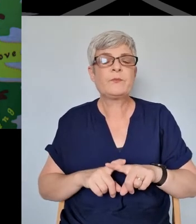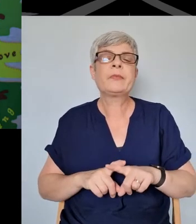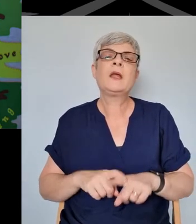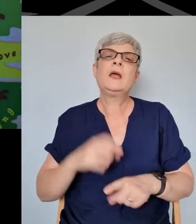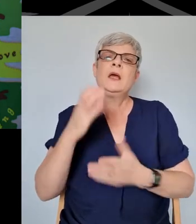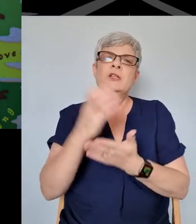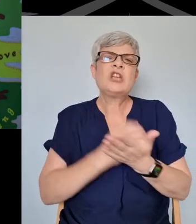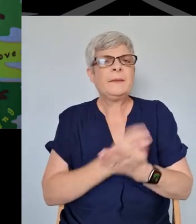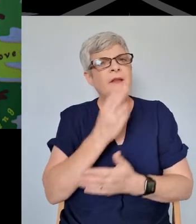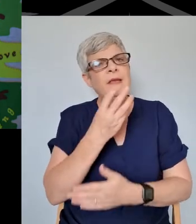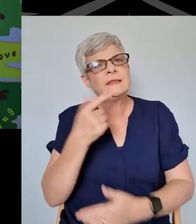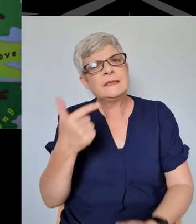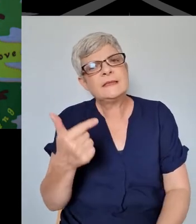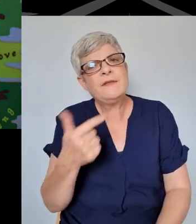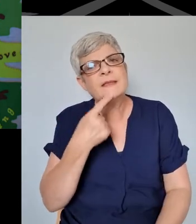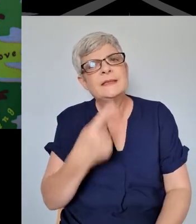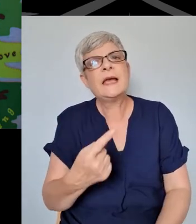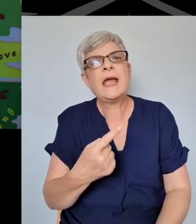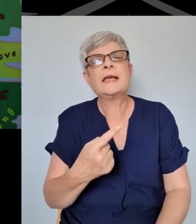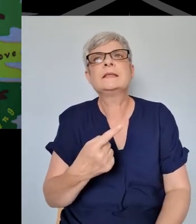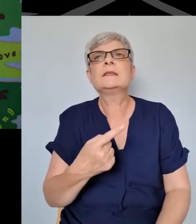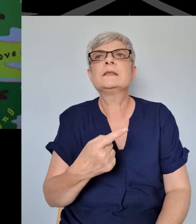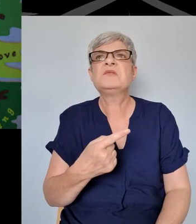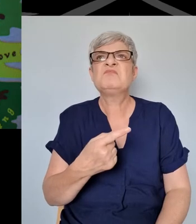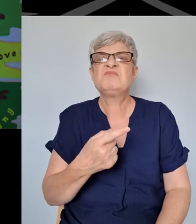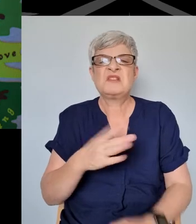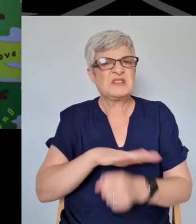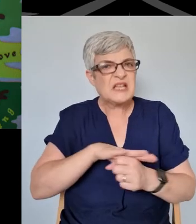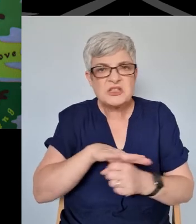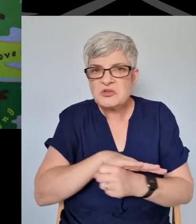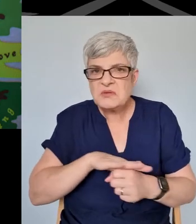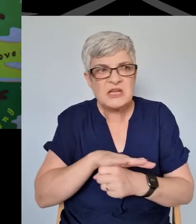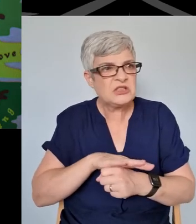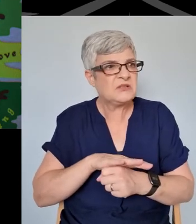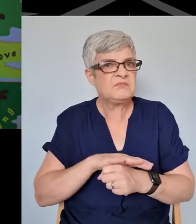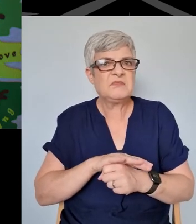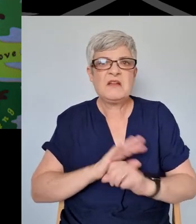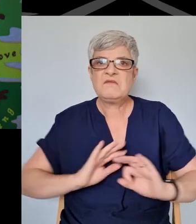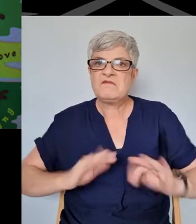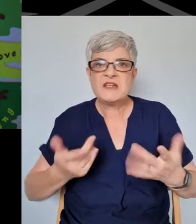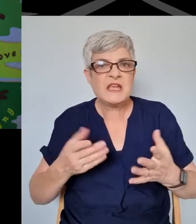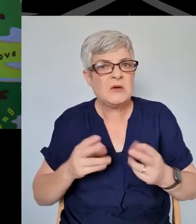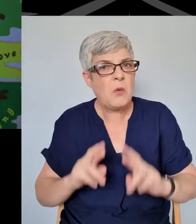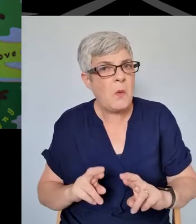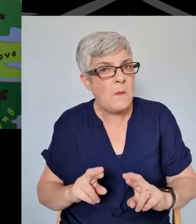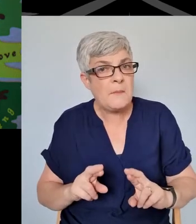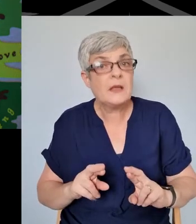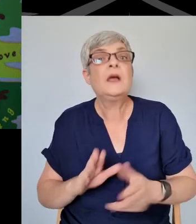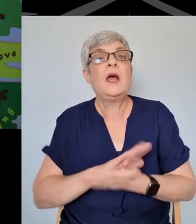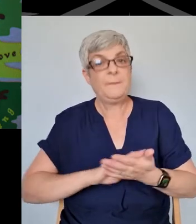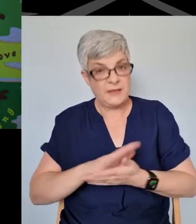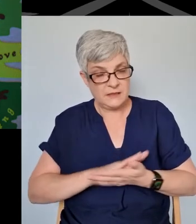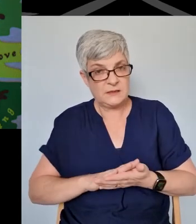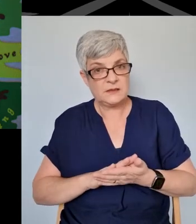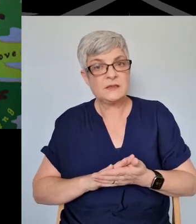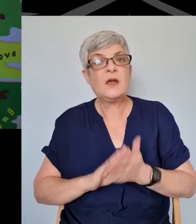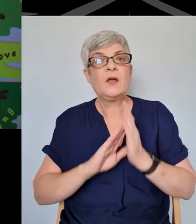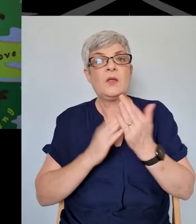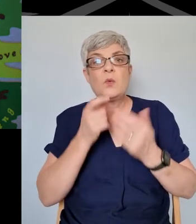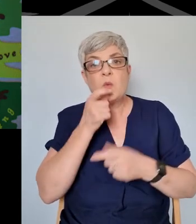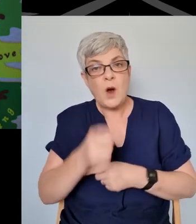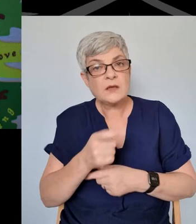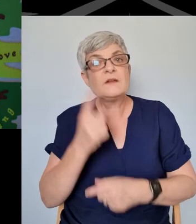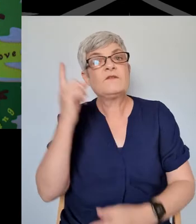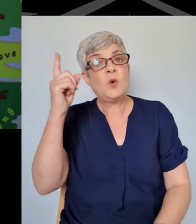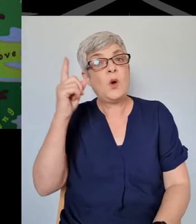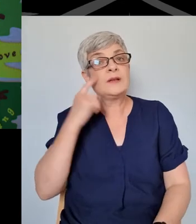And chapter 37 is to say that no situation is so hopeless that the Word of God cannot get a response.